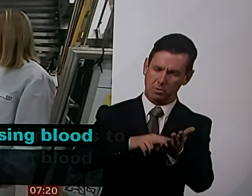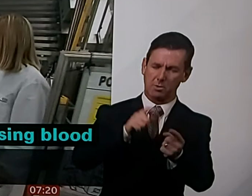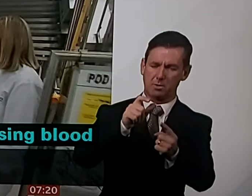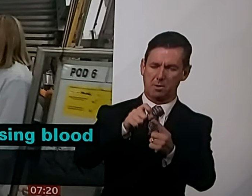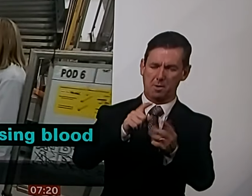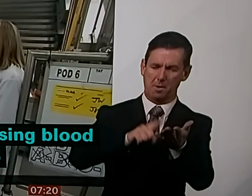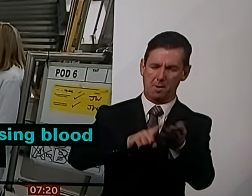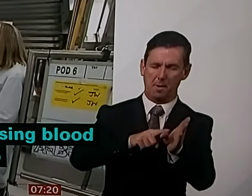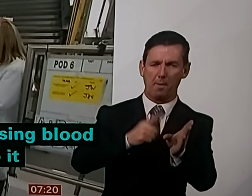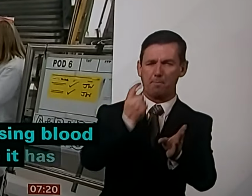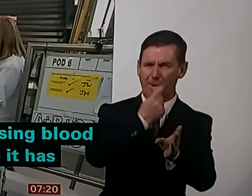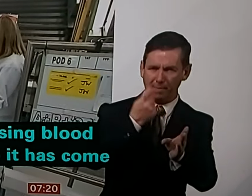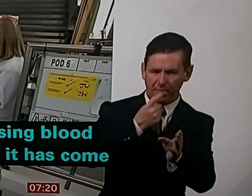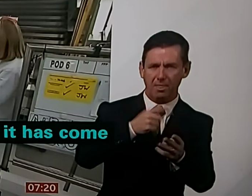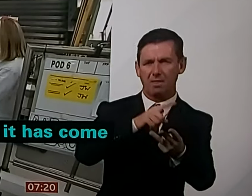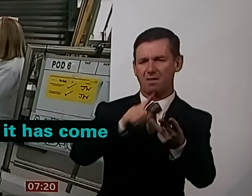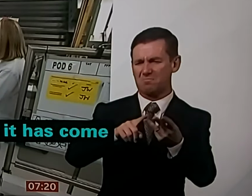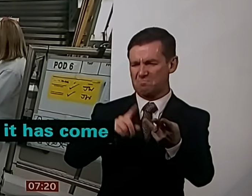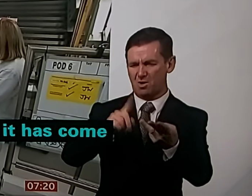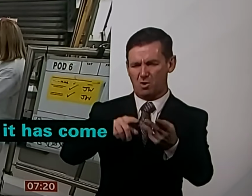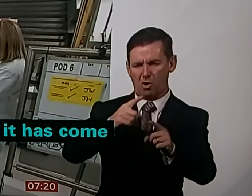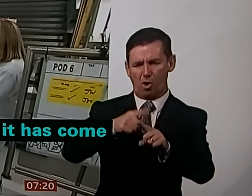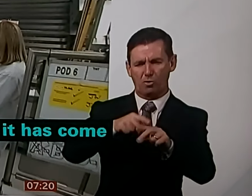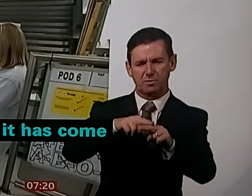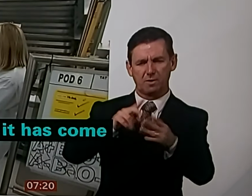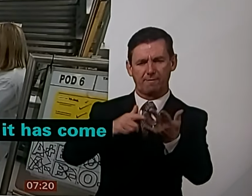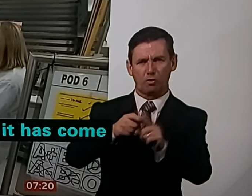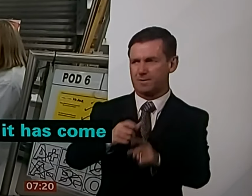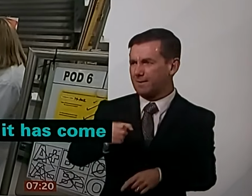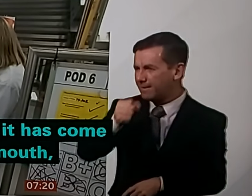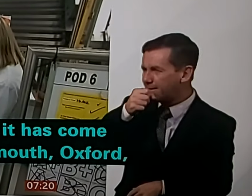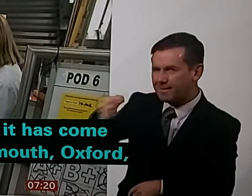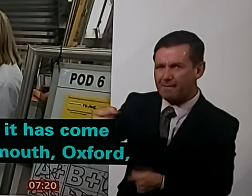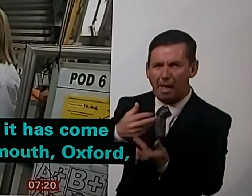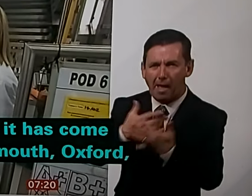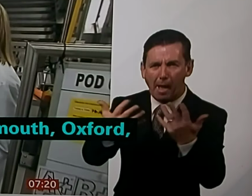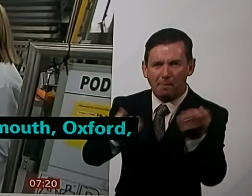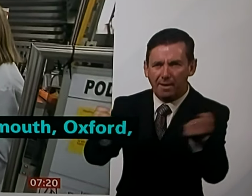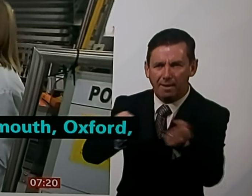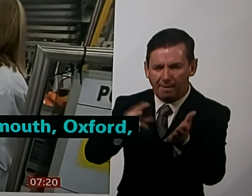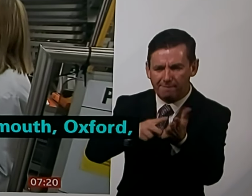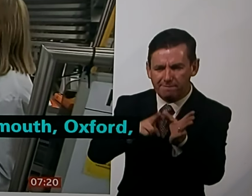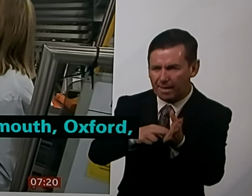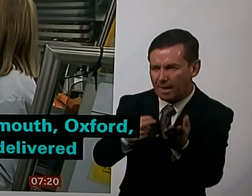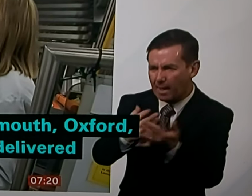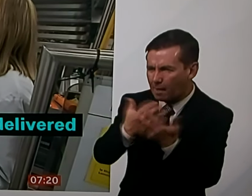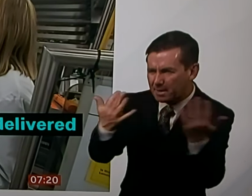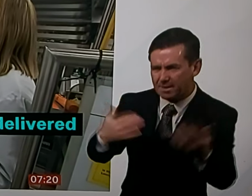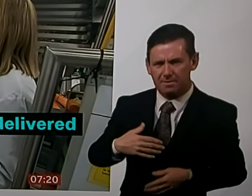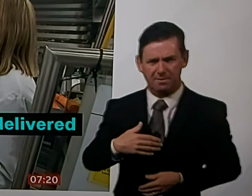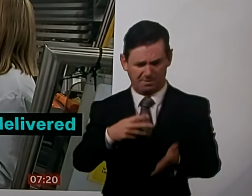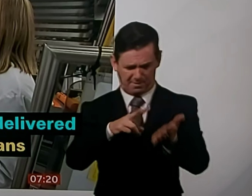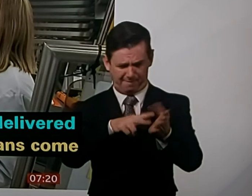that, over the night. And all through the night, how many sort of vans come throughout the night? Is it sort of like 10 vans? Huge lorries,